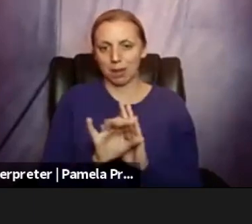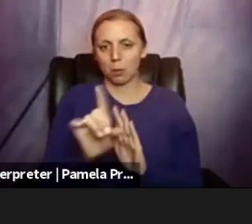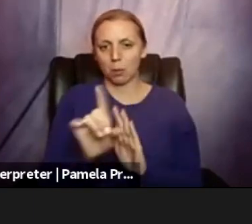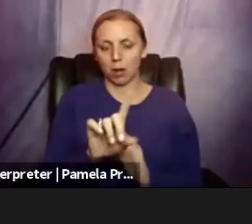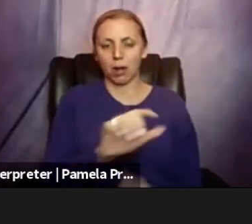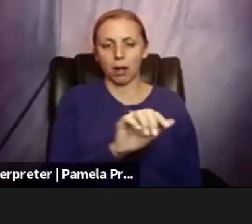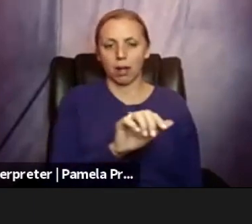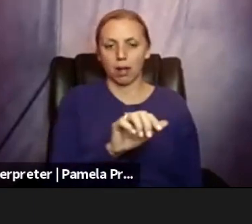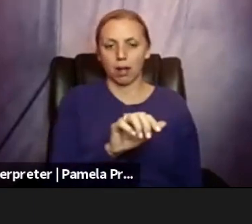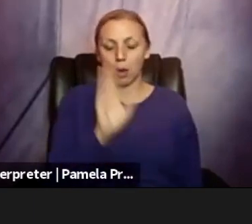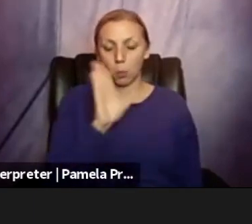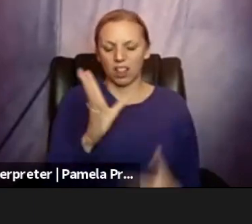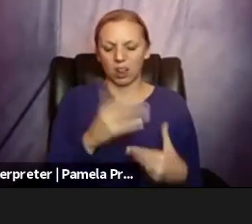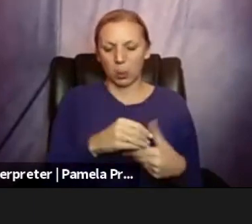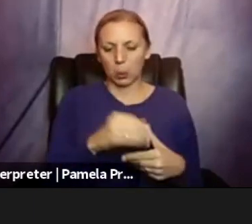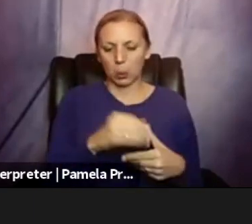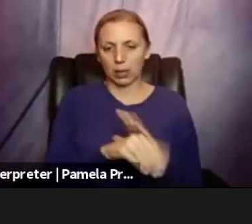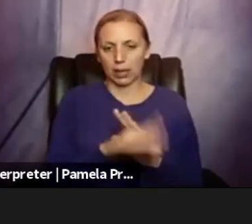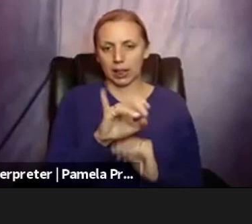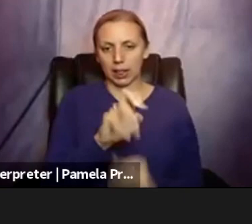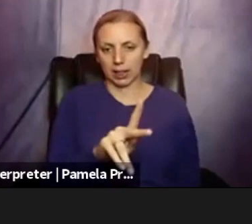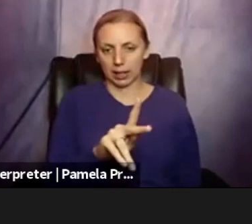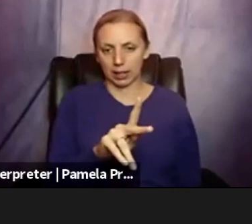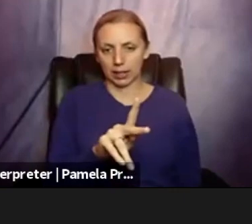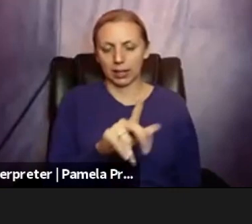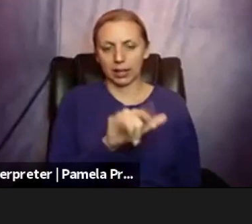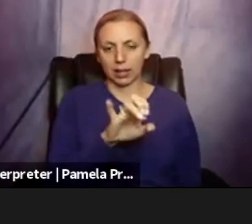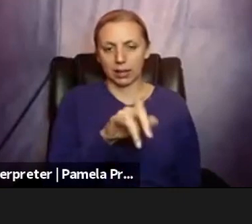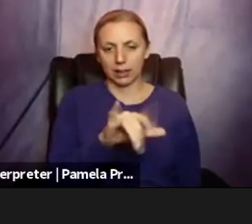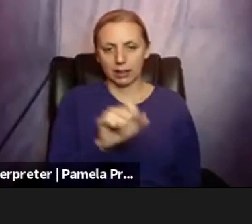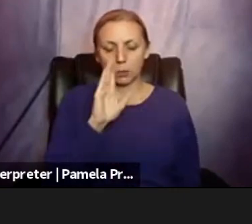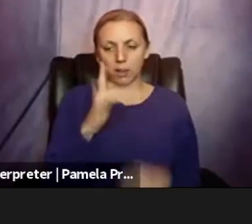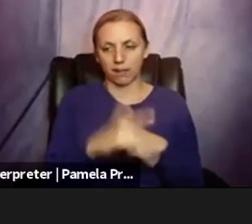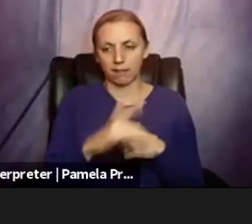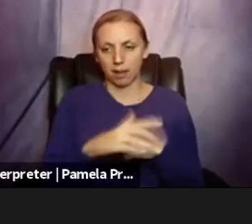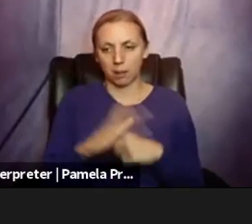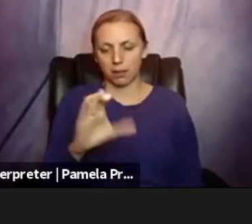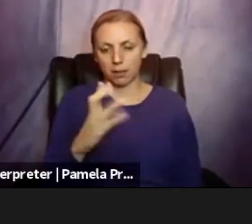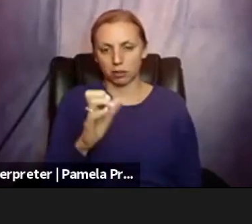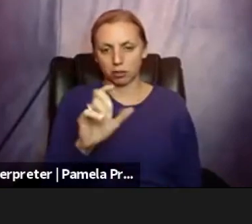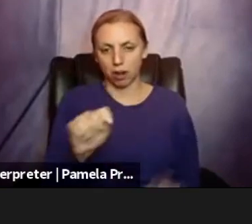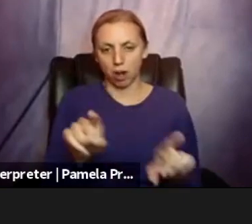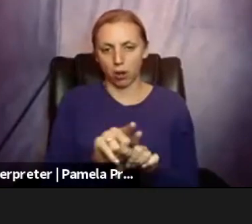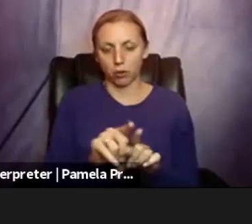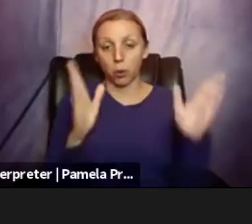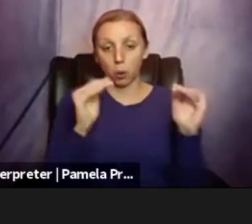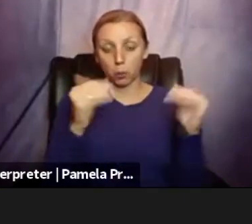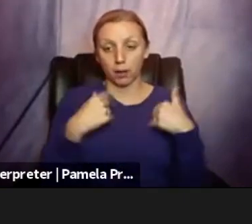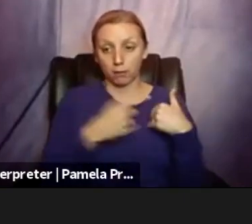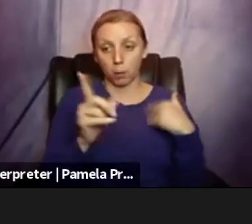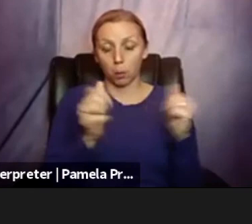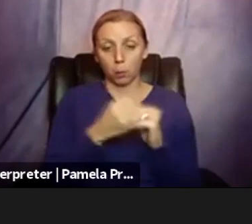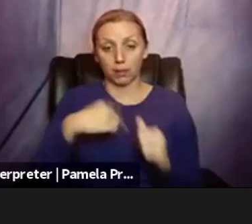at, we'll include that in the link, and those links are available in the chat as well. We hope to have you with us at the next